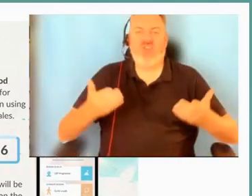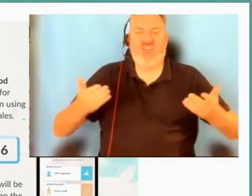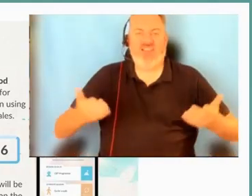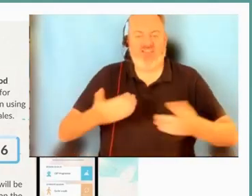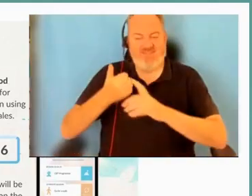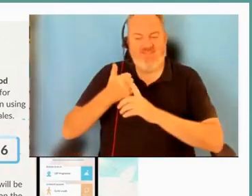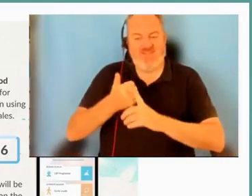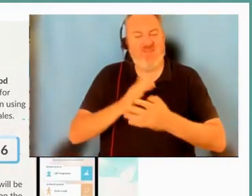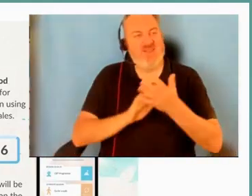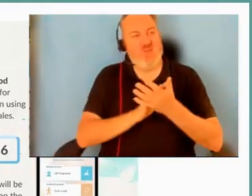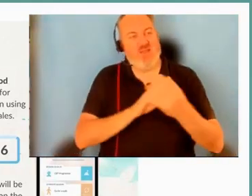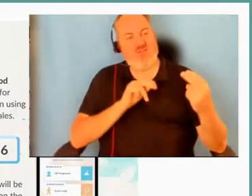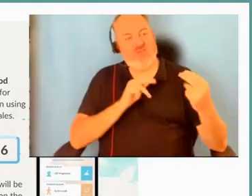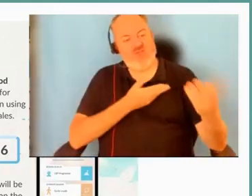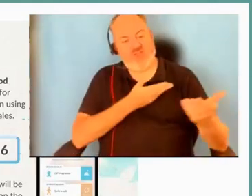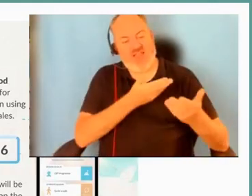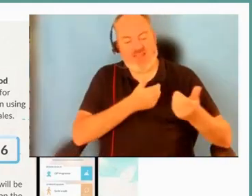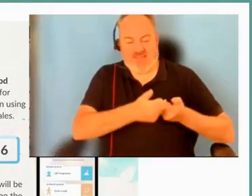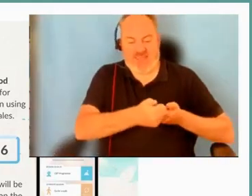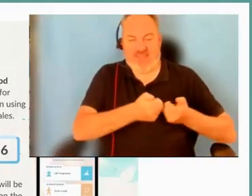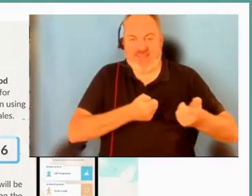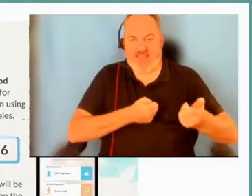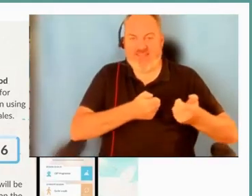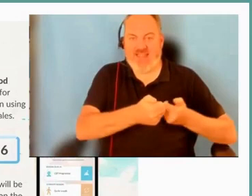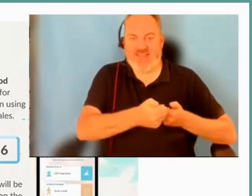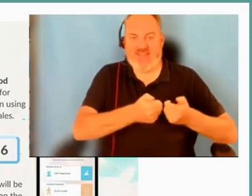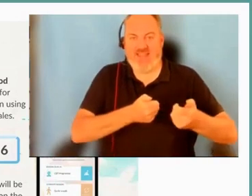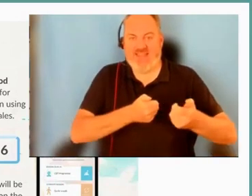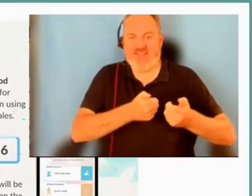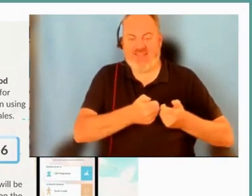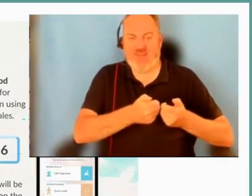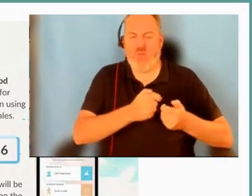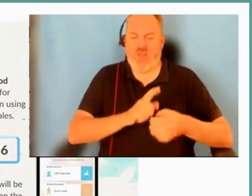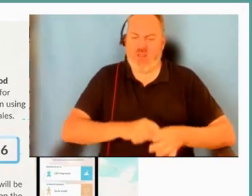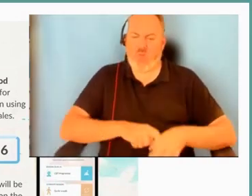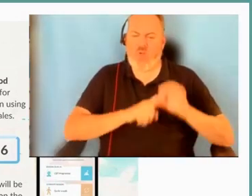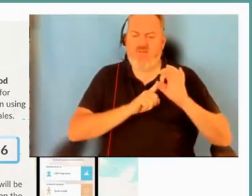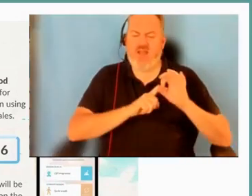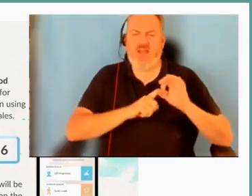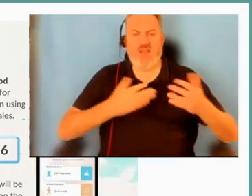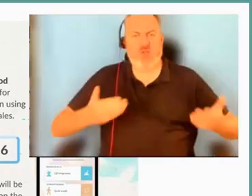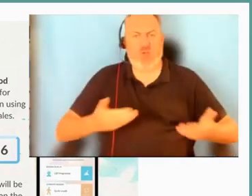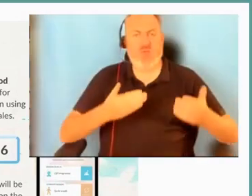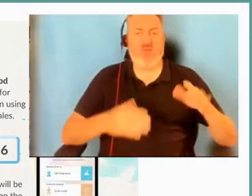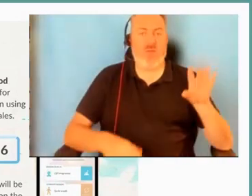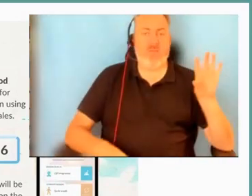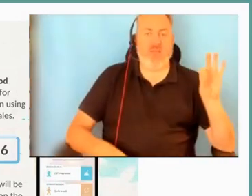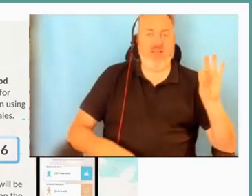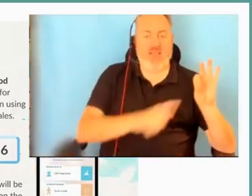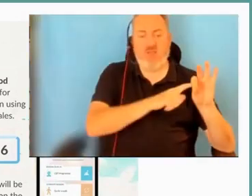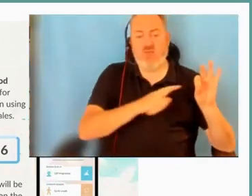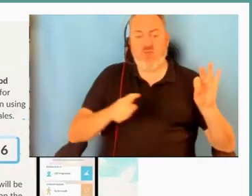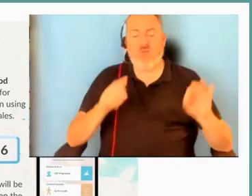can chat to someone via text, it's a qualified coach, from Monday to Friday, 8 a.m. to 8